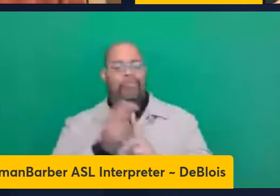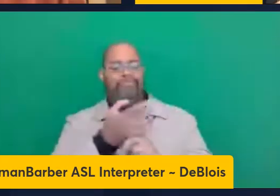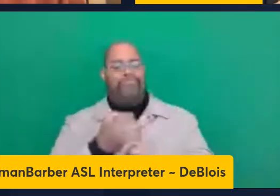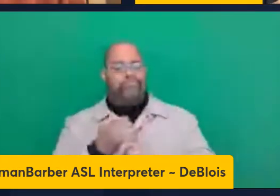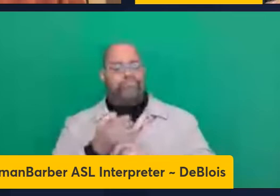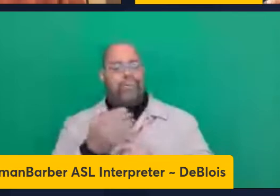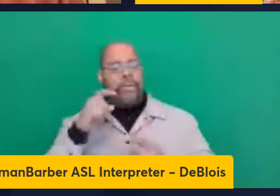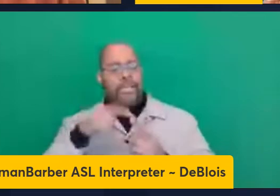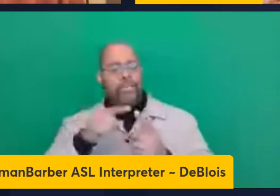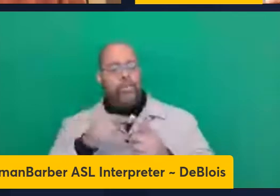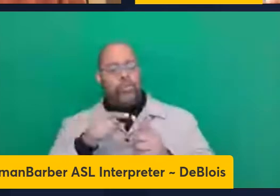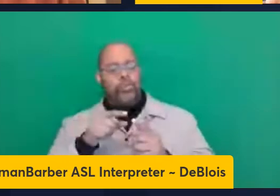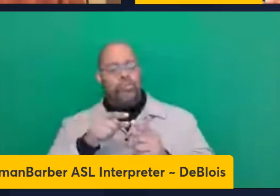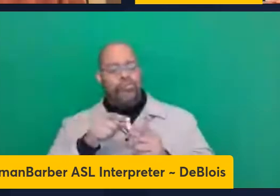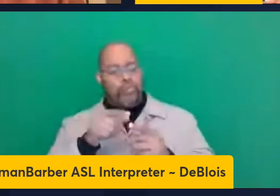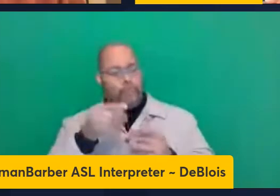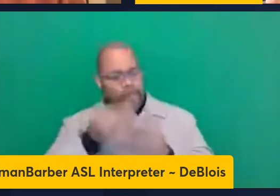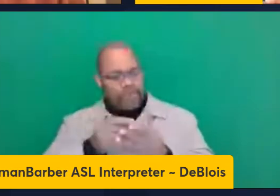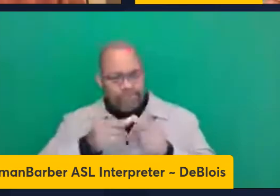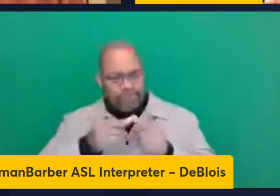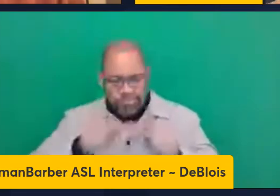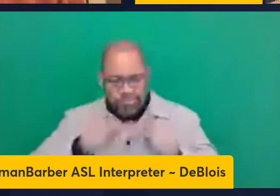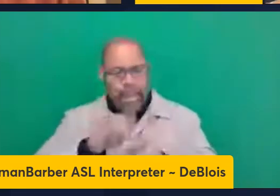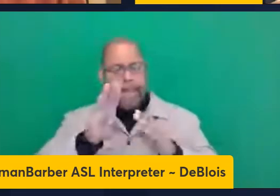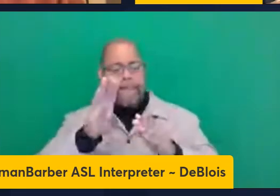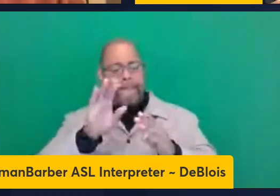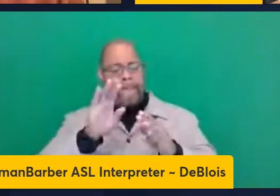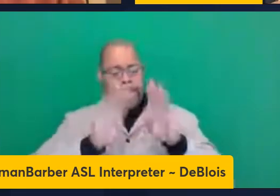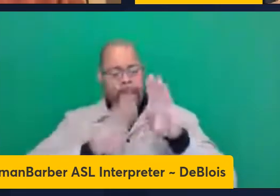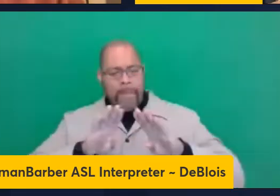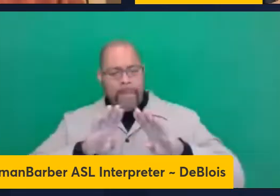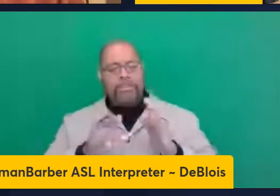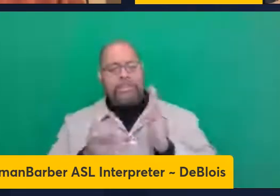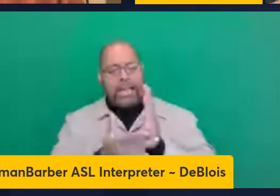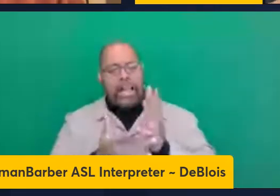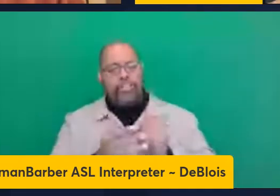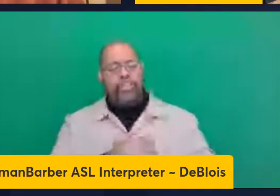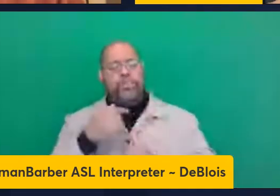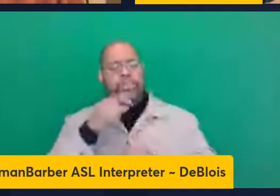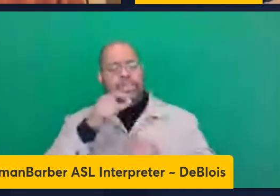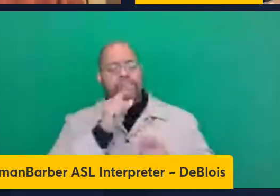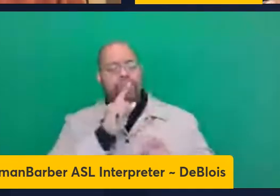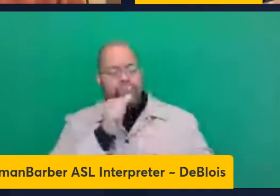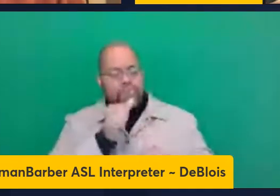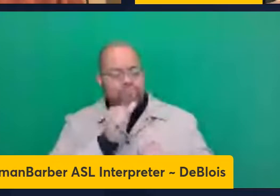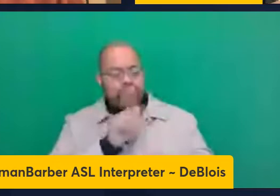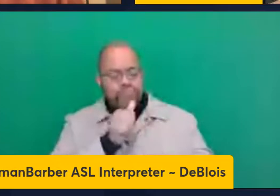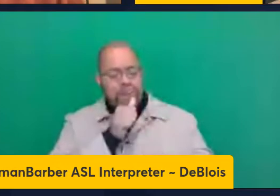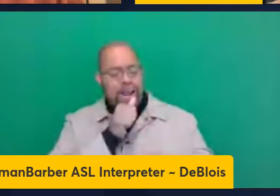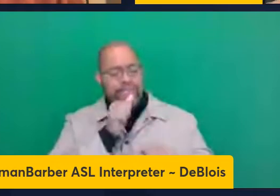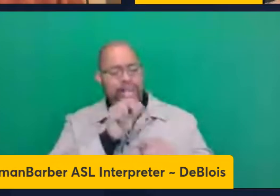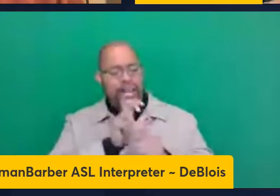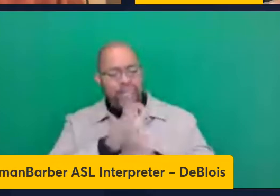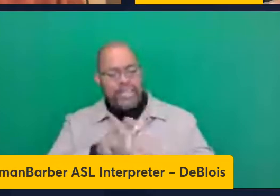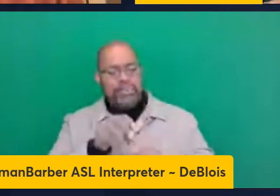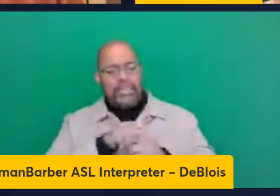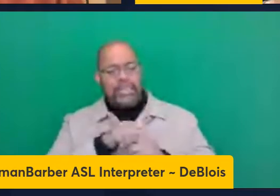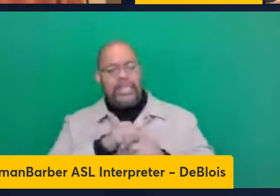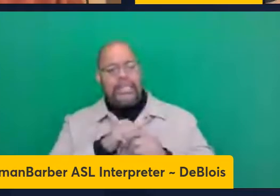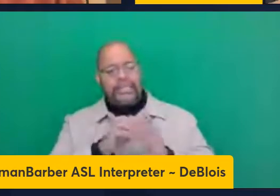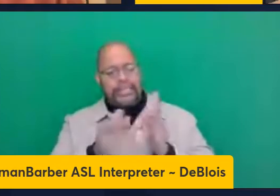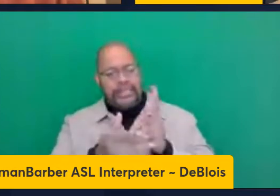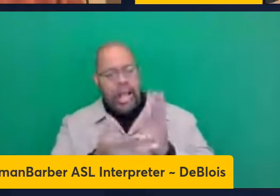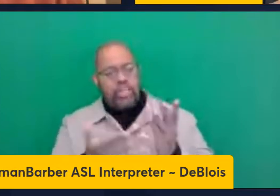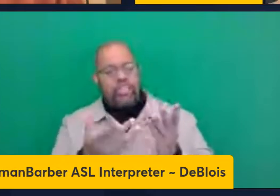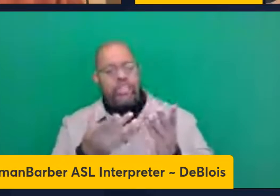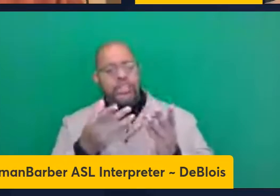injection into biotech. We need private investment into industry, biotech and pharmacy and all